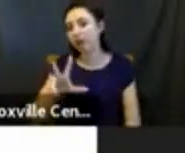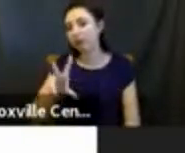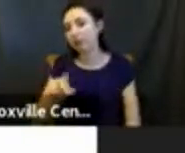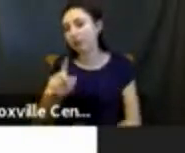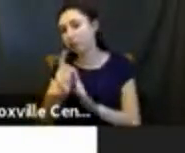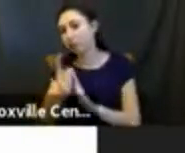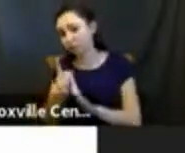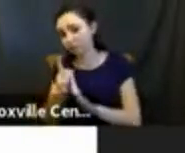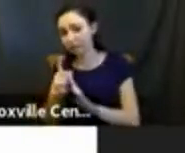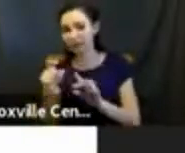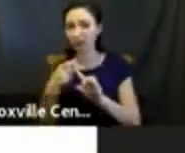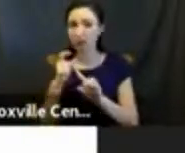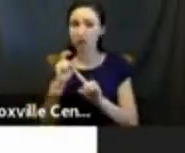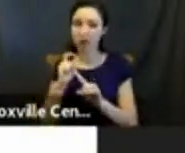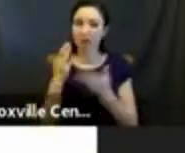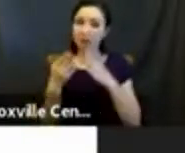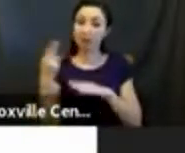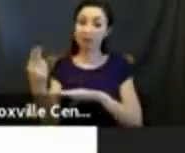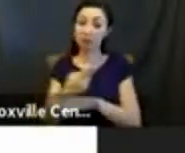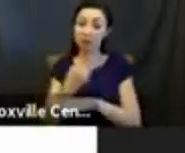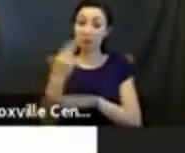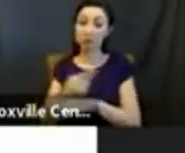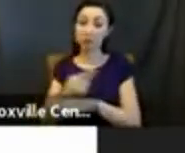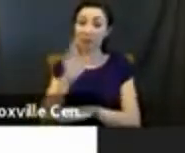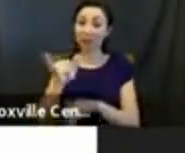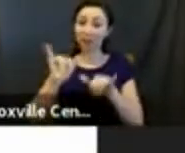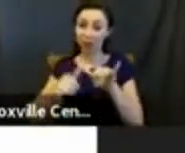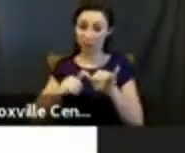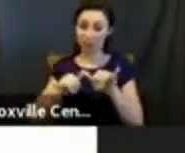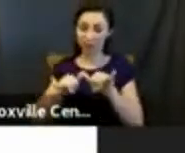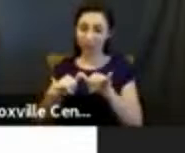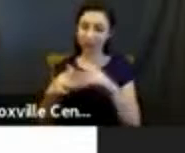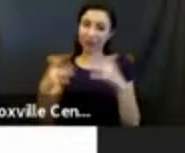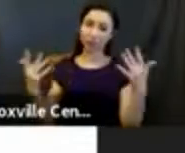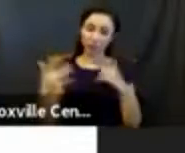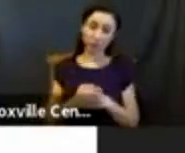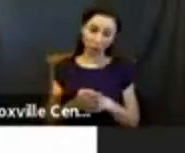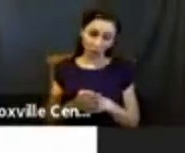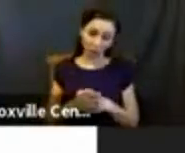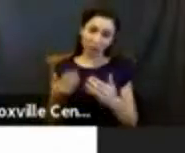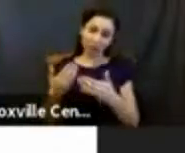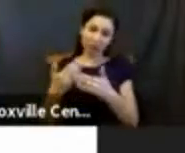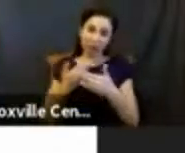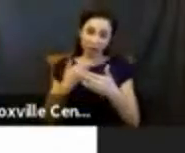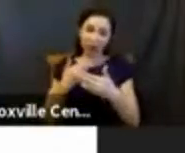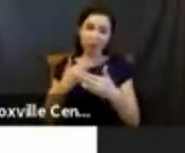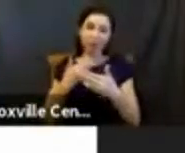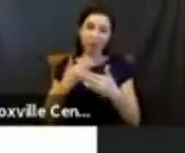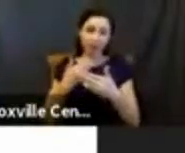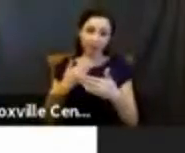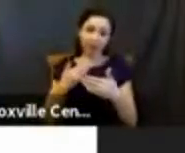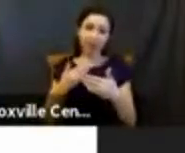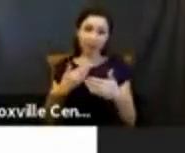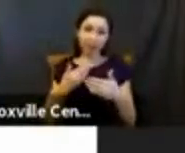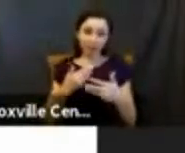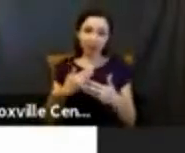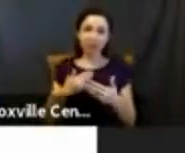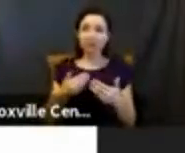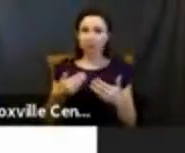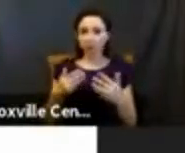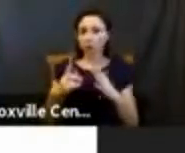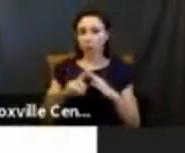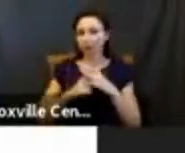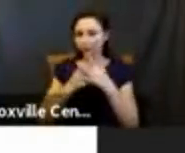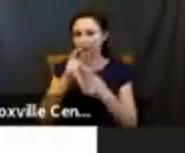from maybe even using those metrics. And so before we got into the very specifics